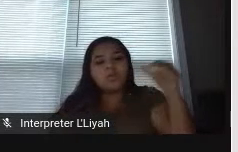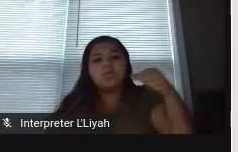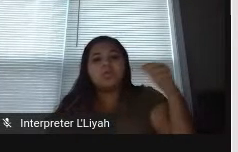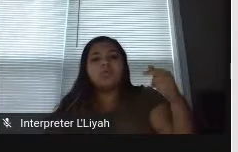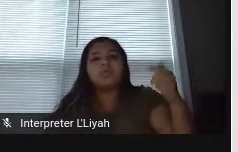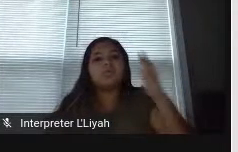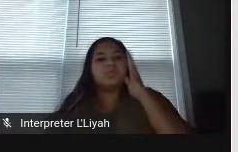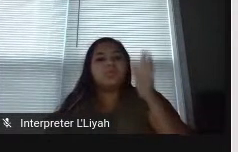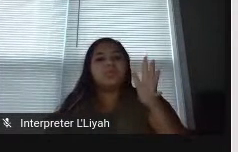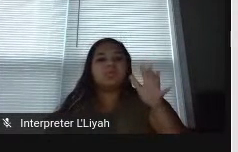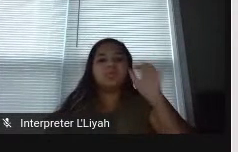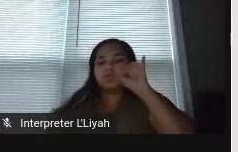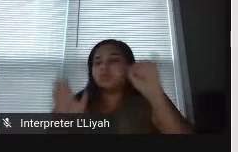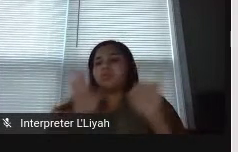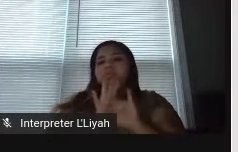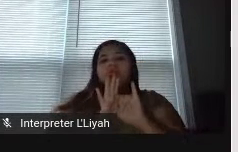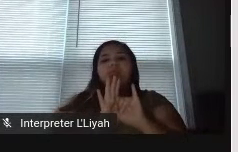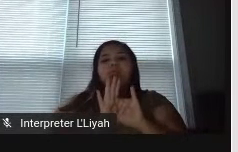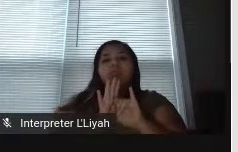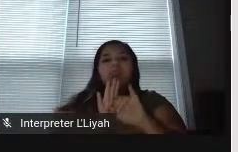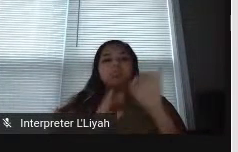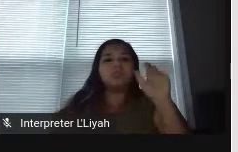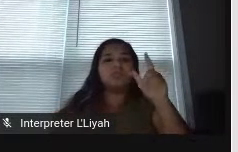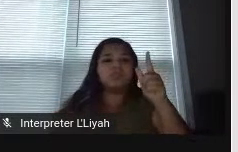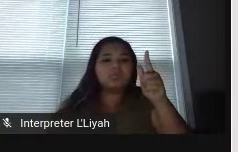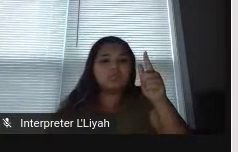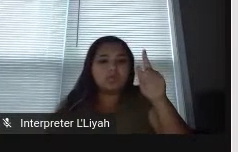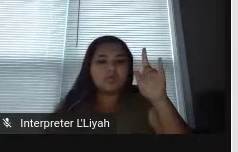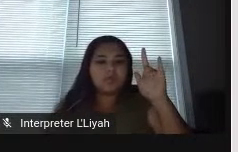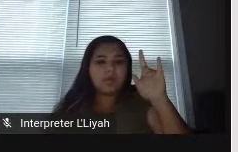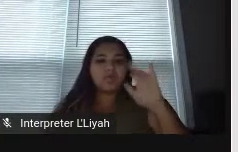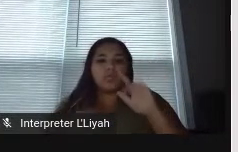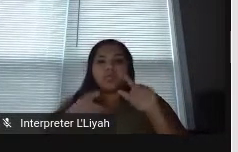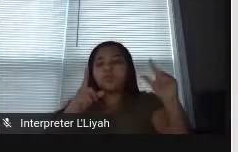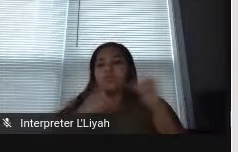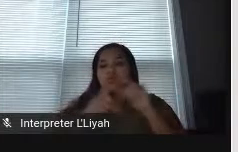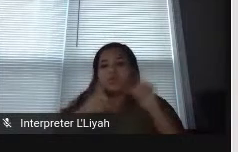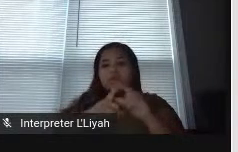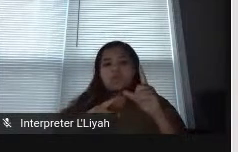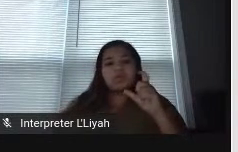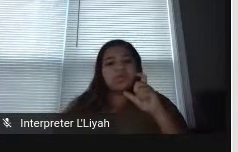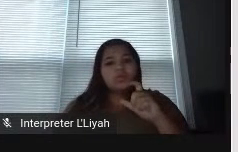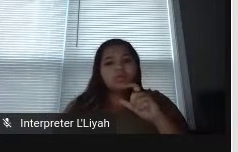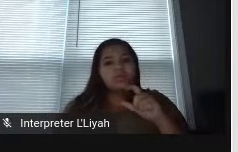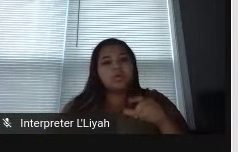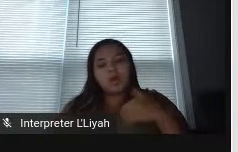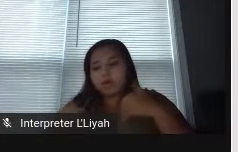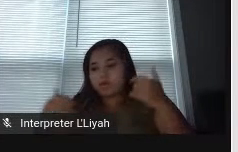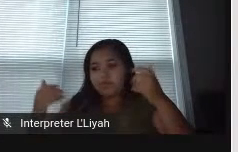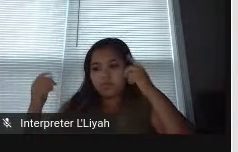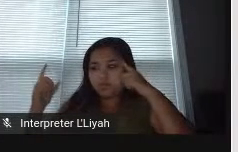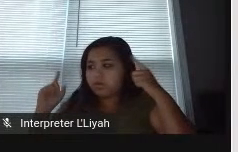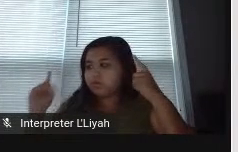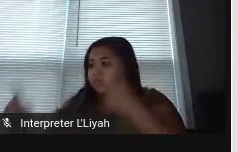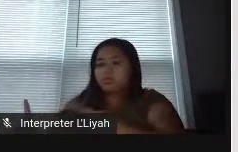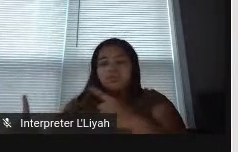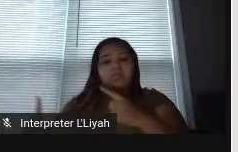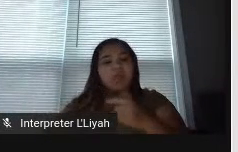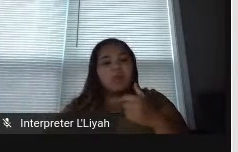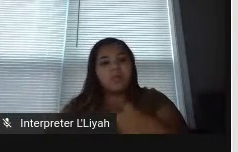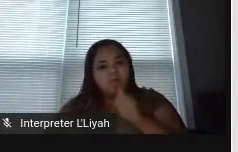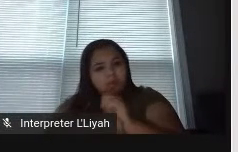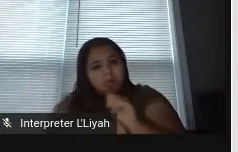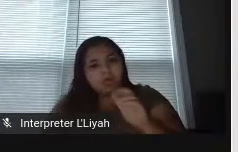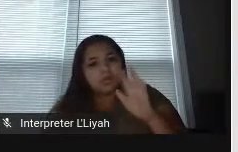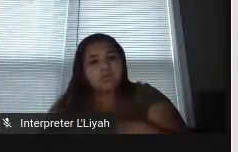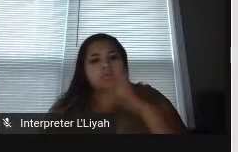they will identify 25 words. They may have a goal where they're working on